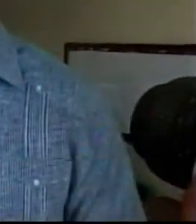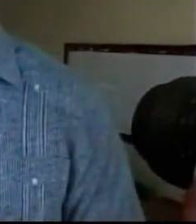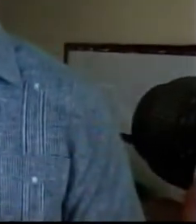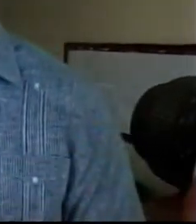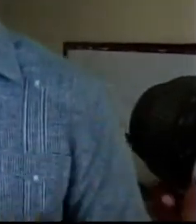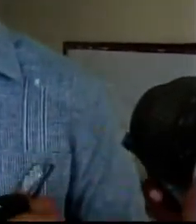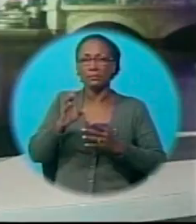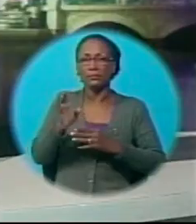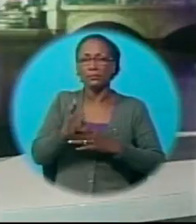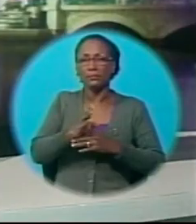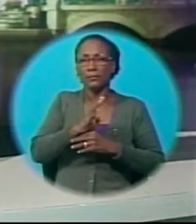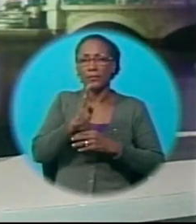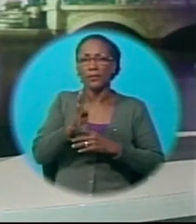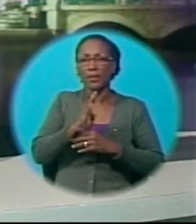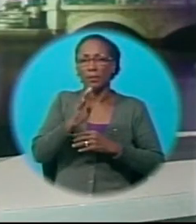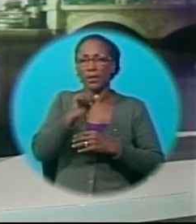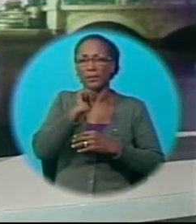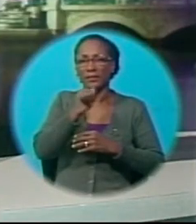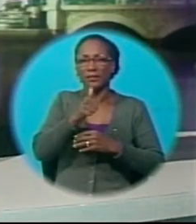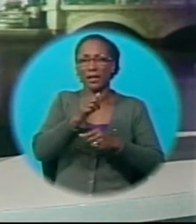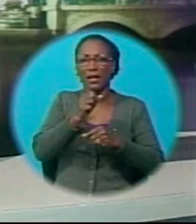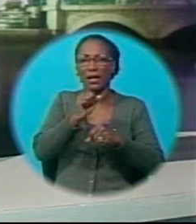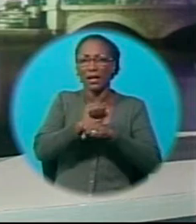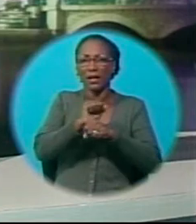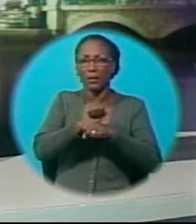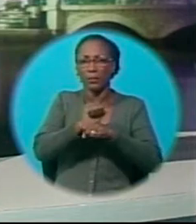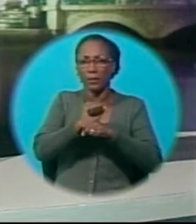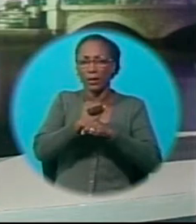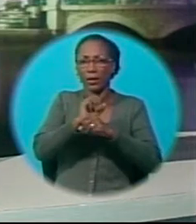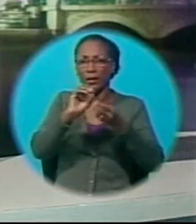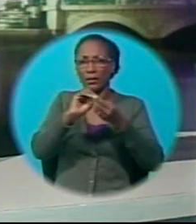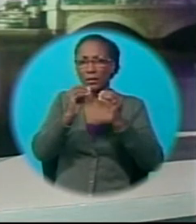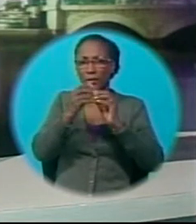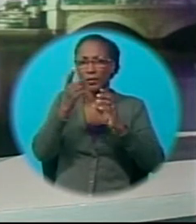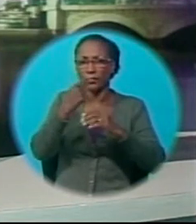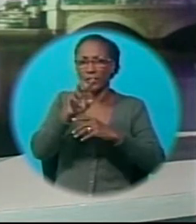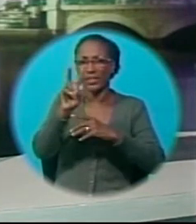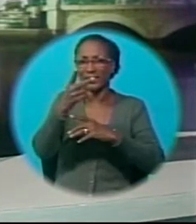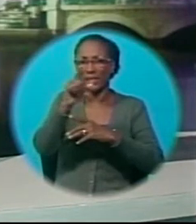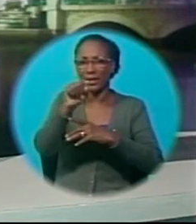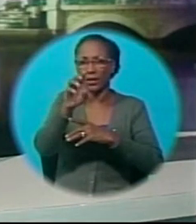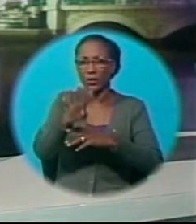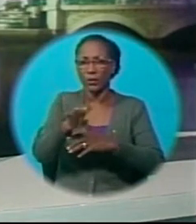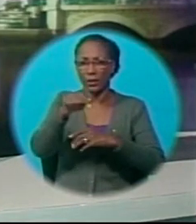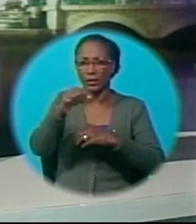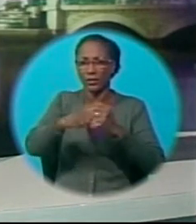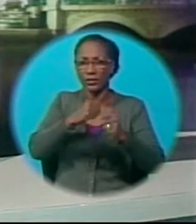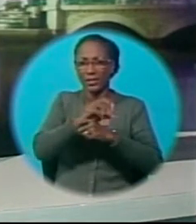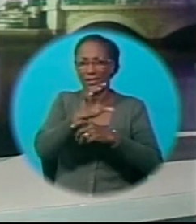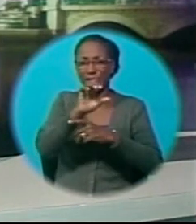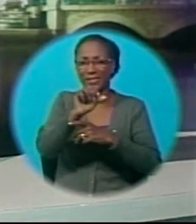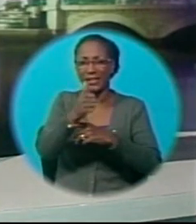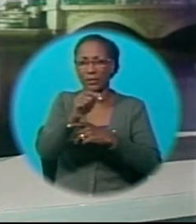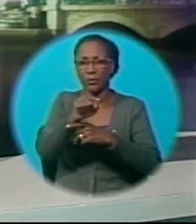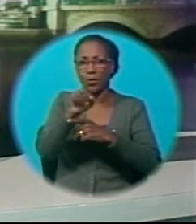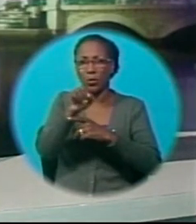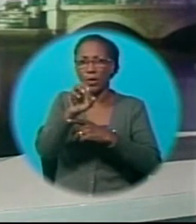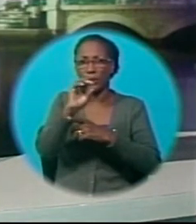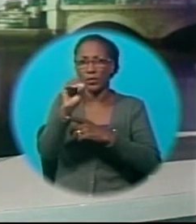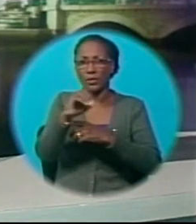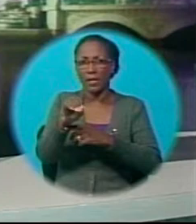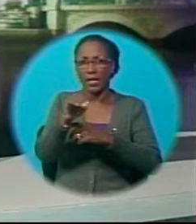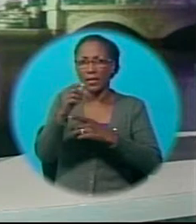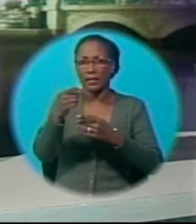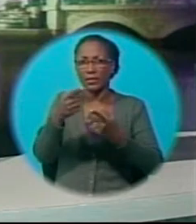country. Barbados' unemployment rate for the second quarter of this year stood at 10.1%. This is from the